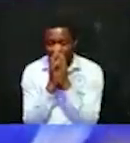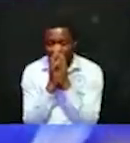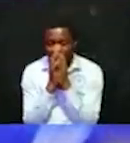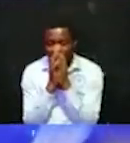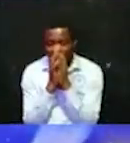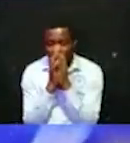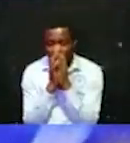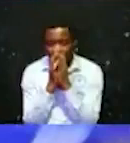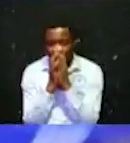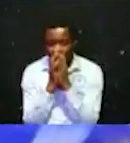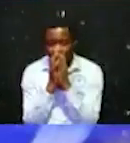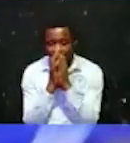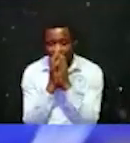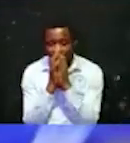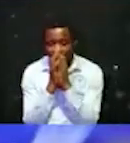Takabahandua